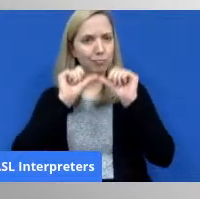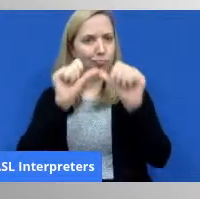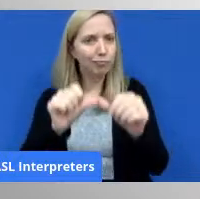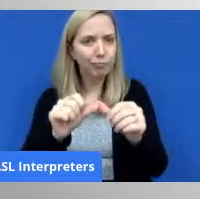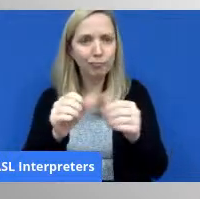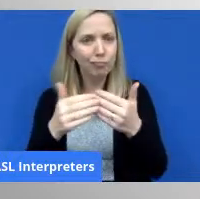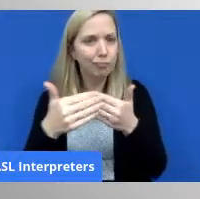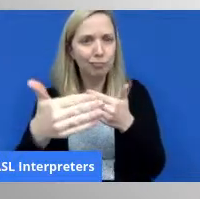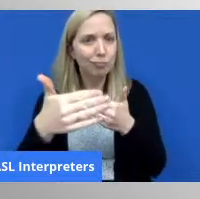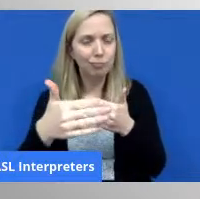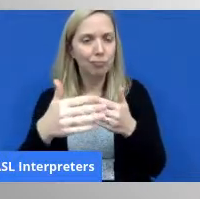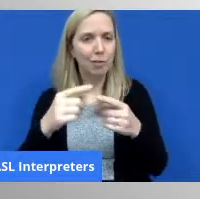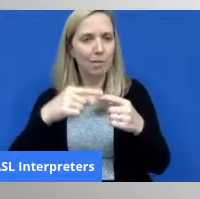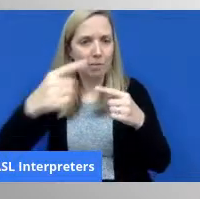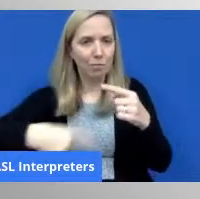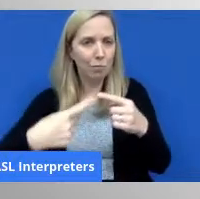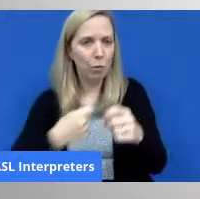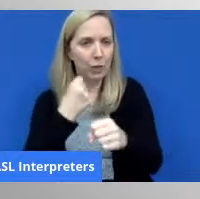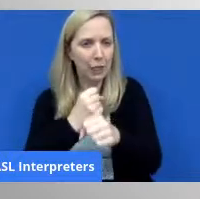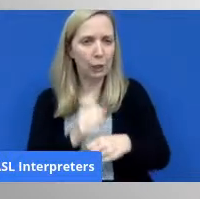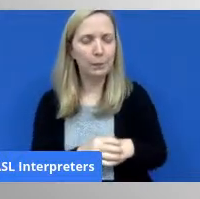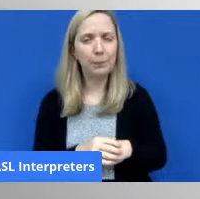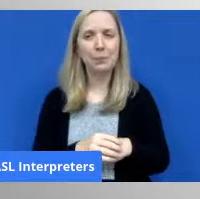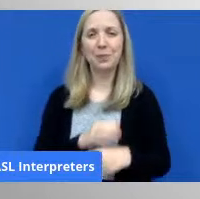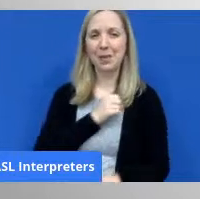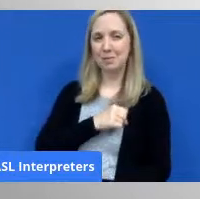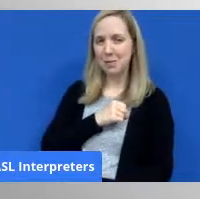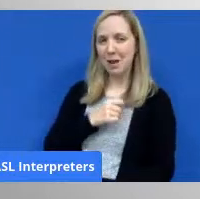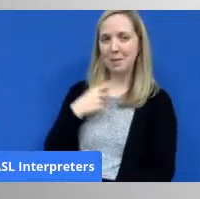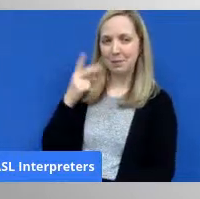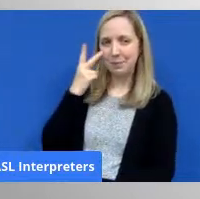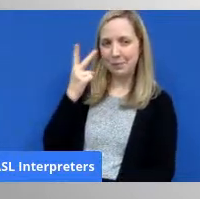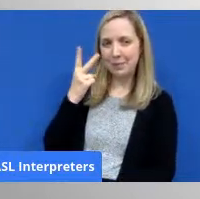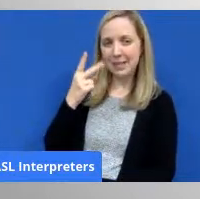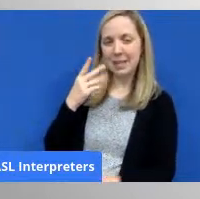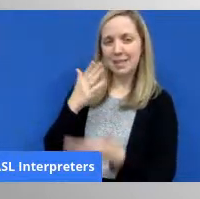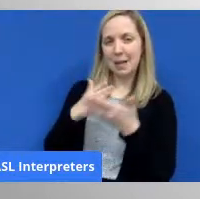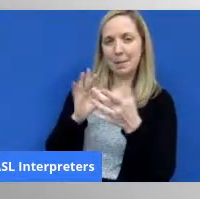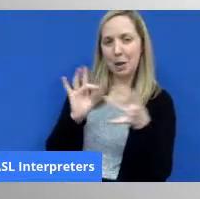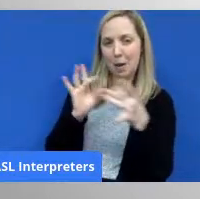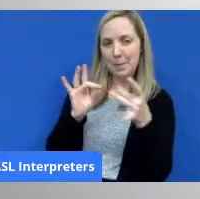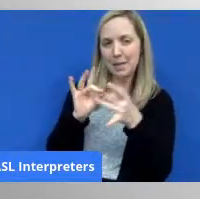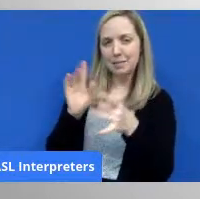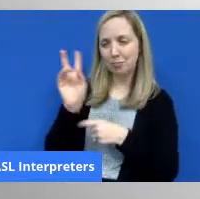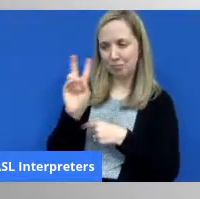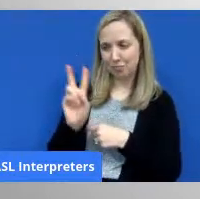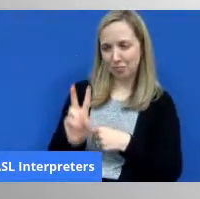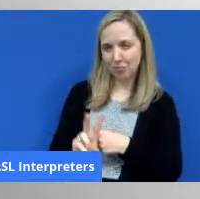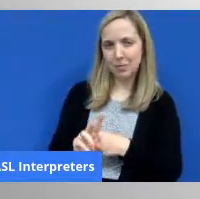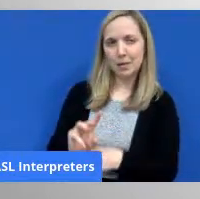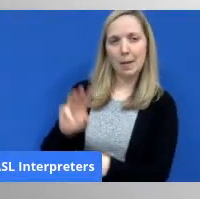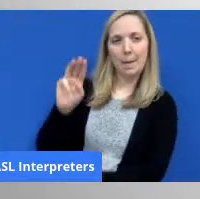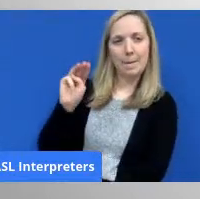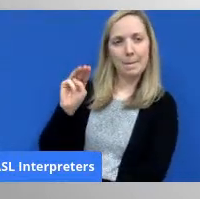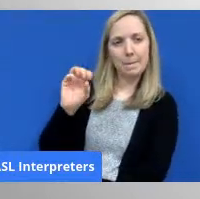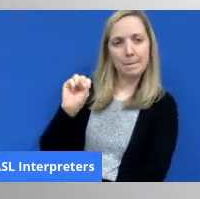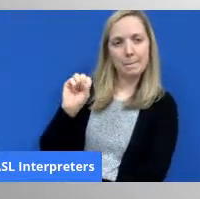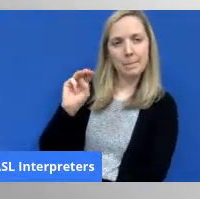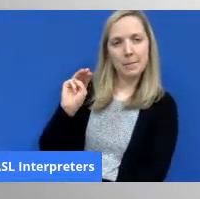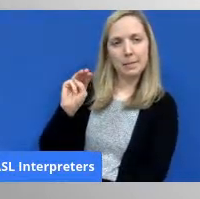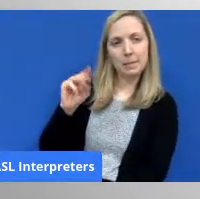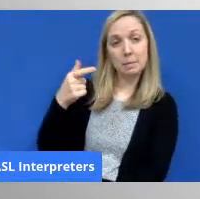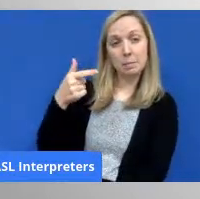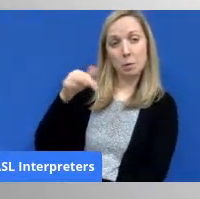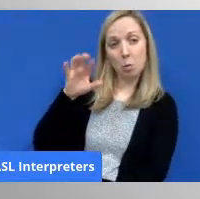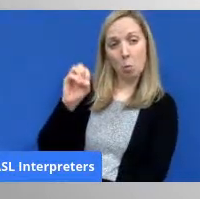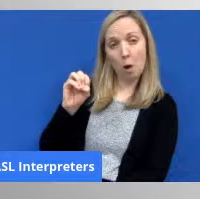Kilpatrick and Mr. Davis, I'm looking at the comments that Ms. McGuire wrote in and talking about expanding those options. So I